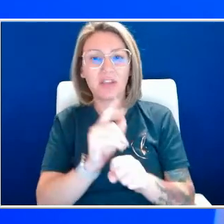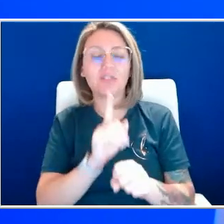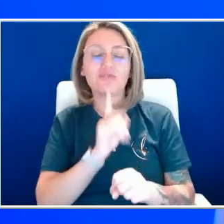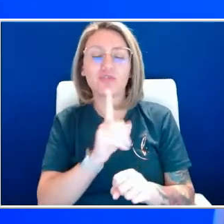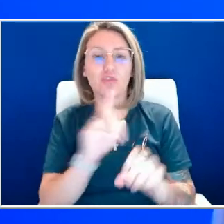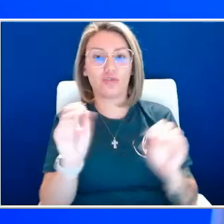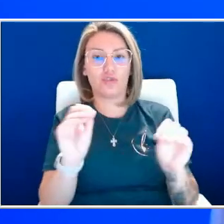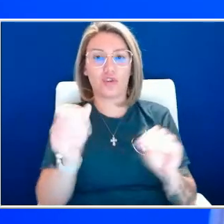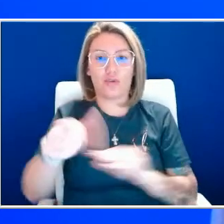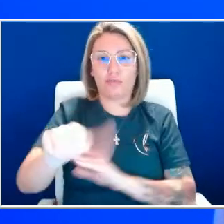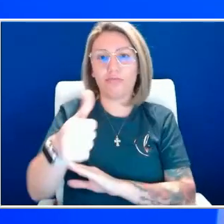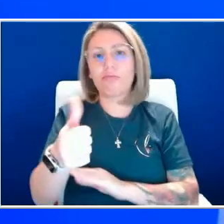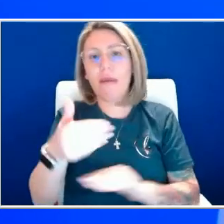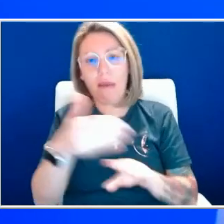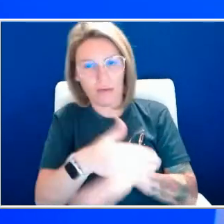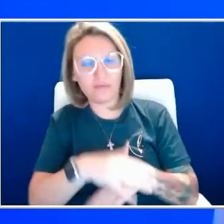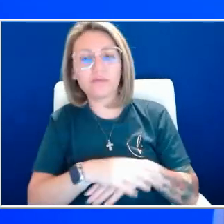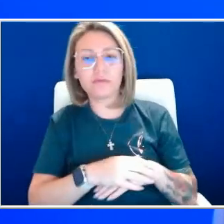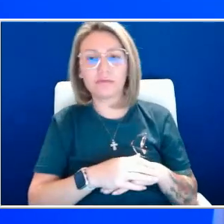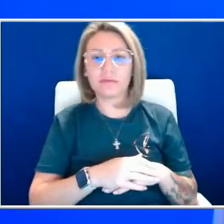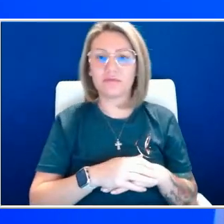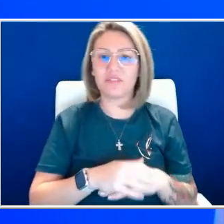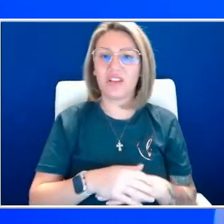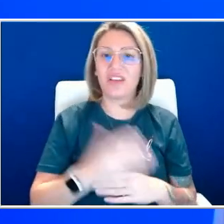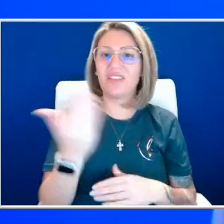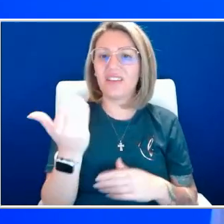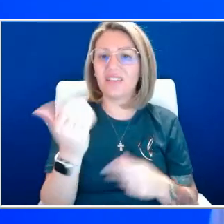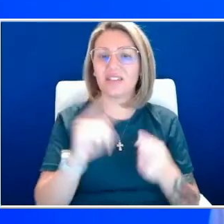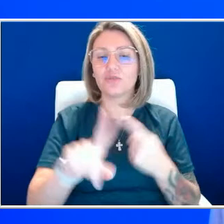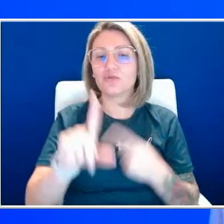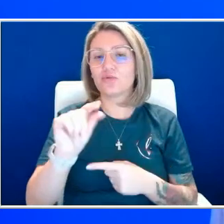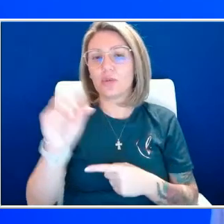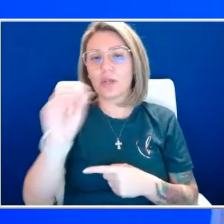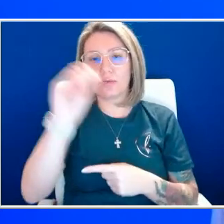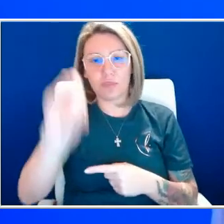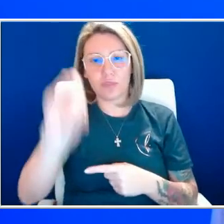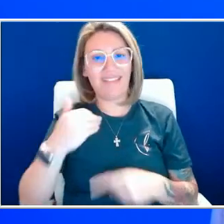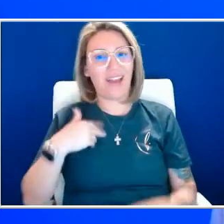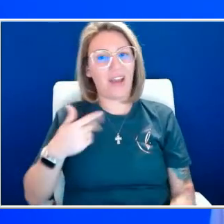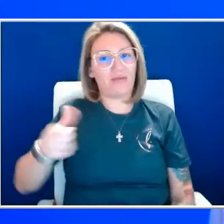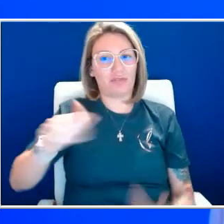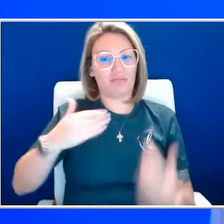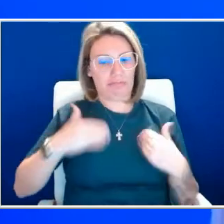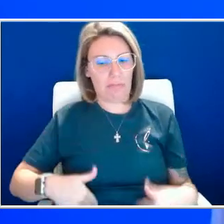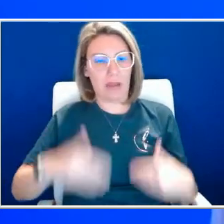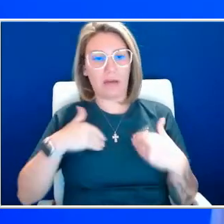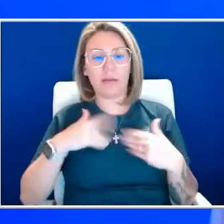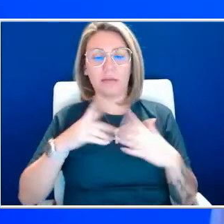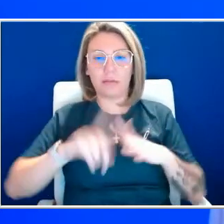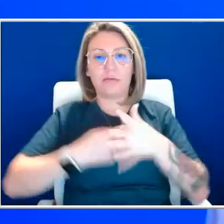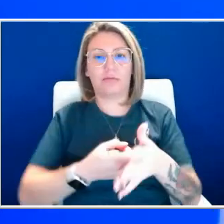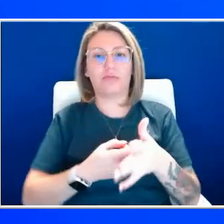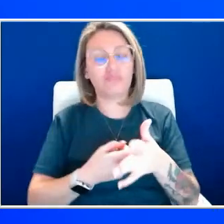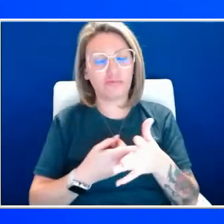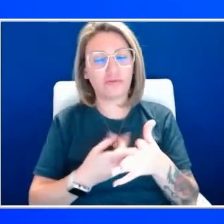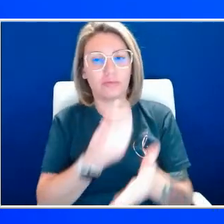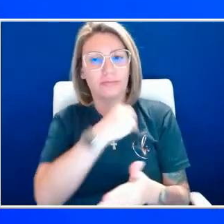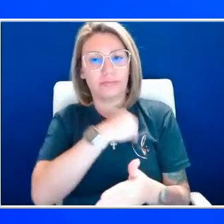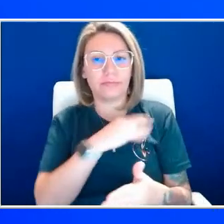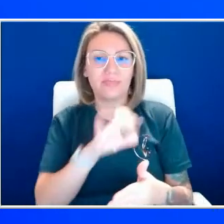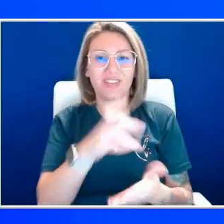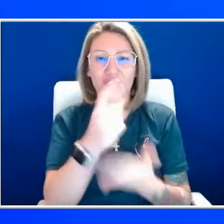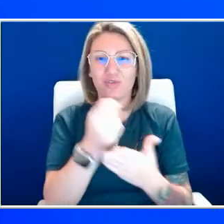About 15-20% patients do have rejection within their initial stay. So that is treated differently